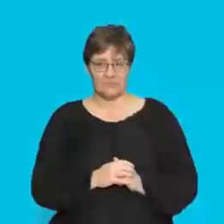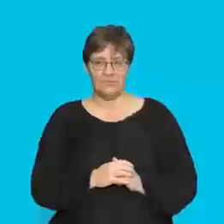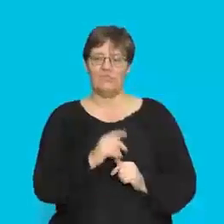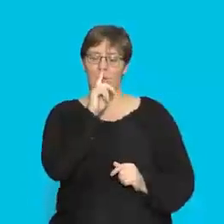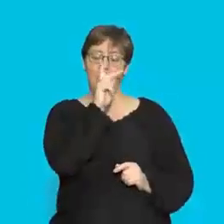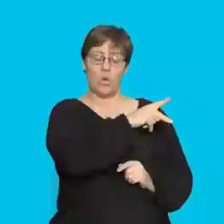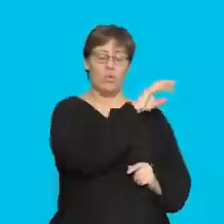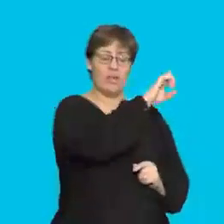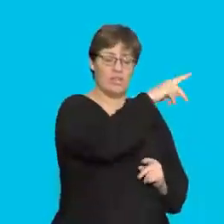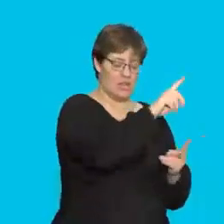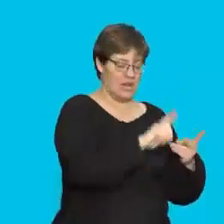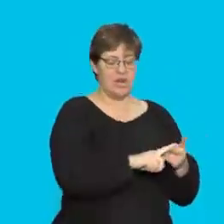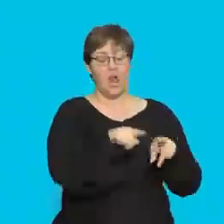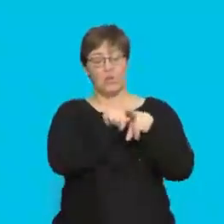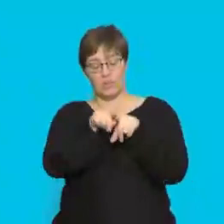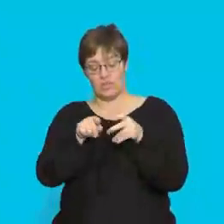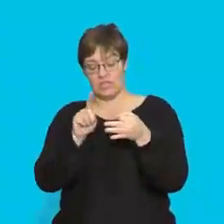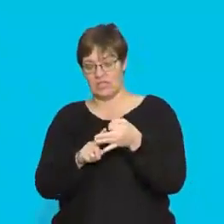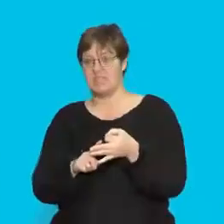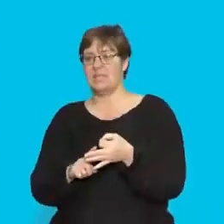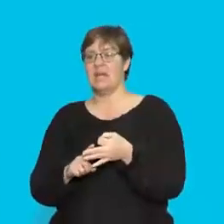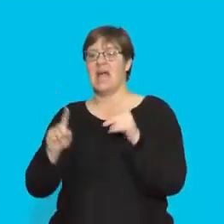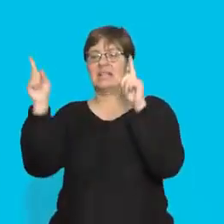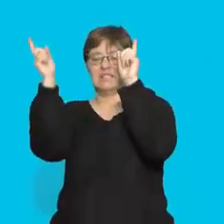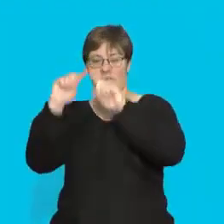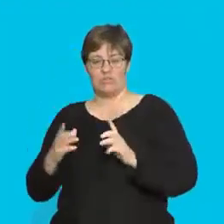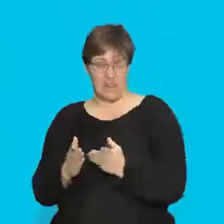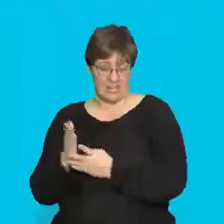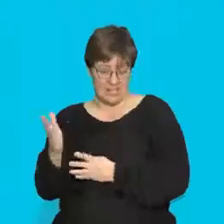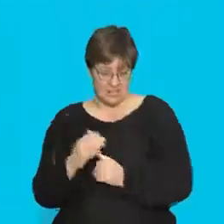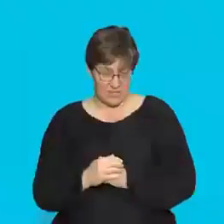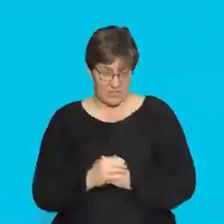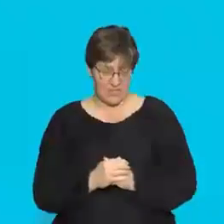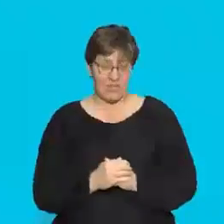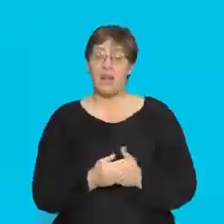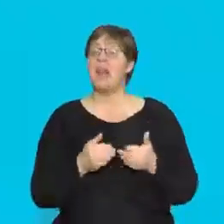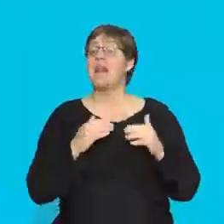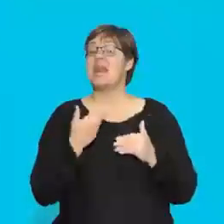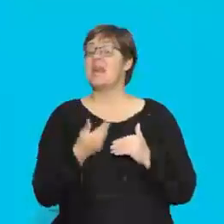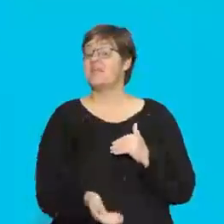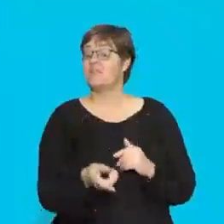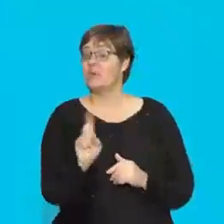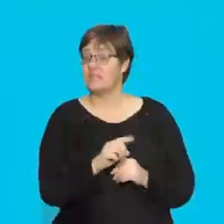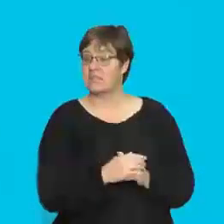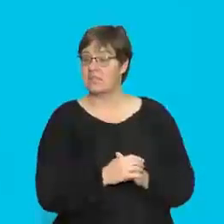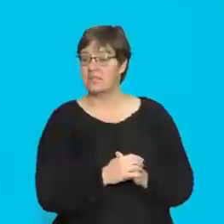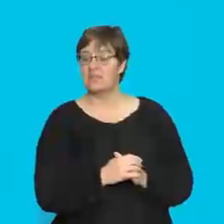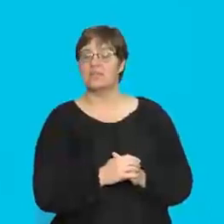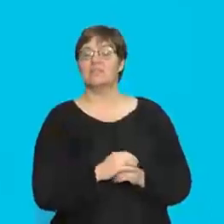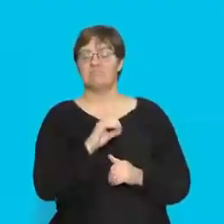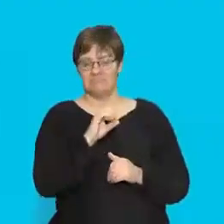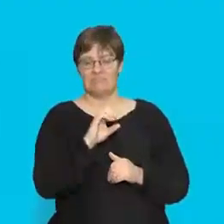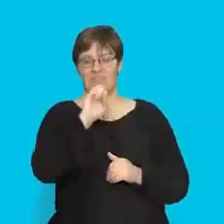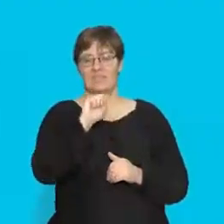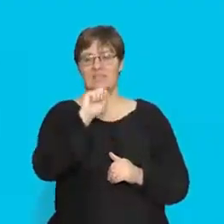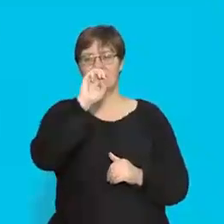We've looked at predation, competition, and specialization. What remains